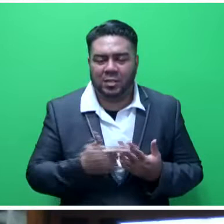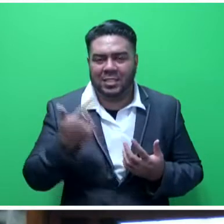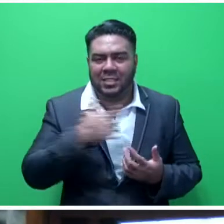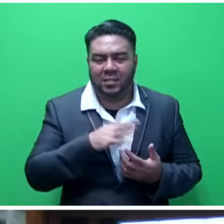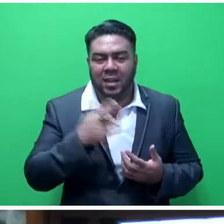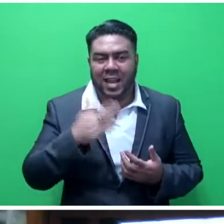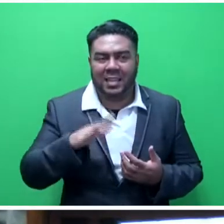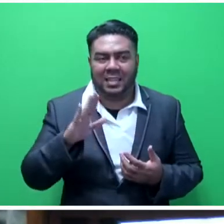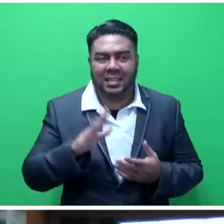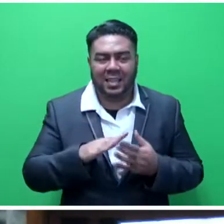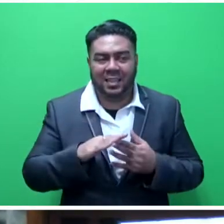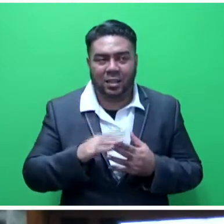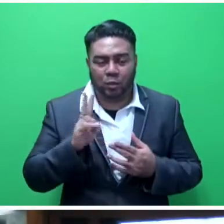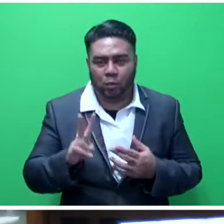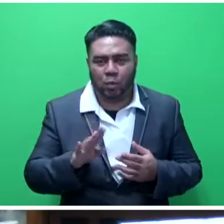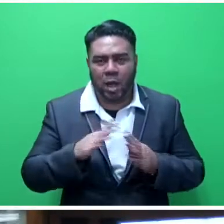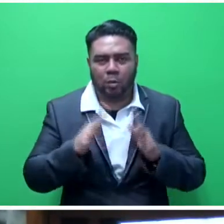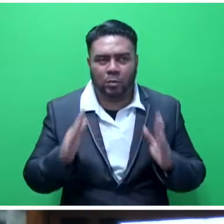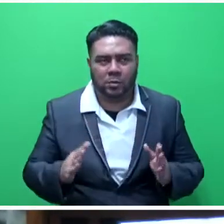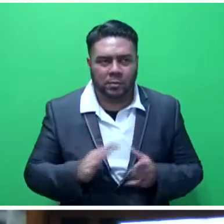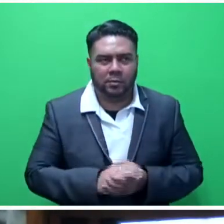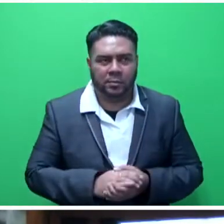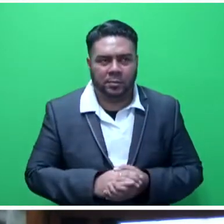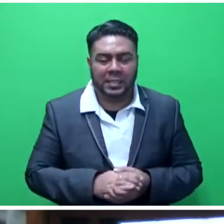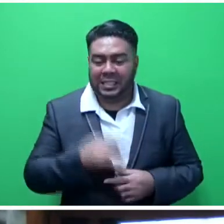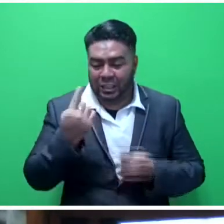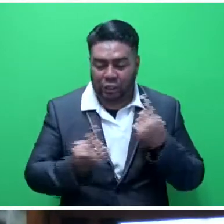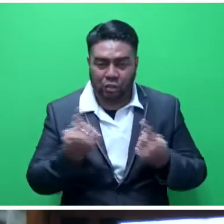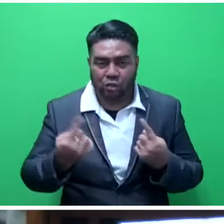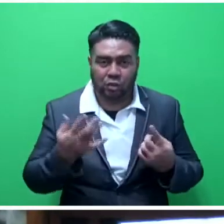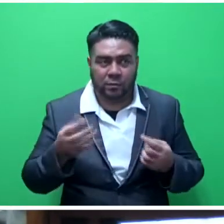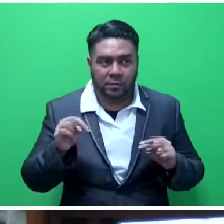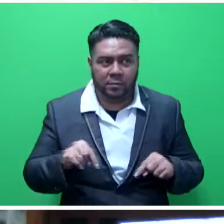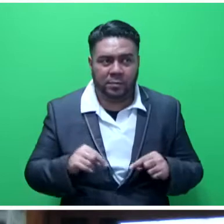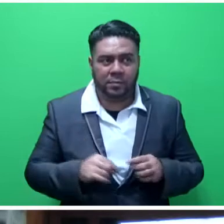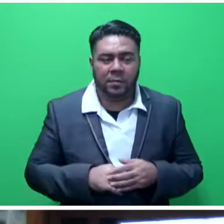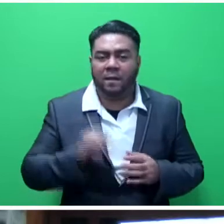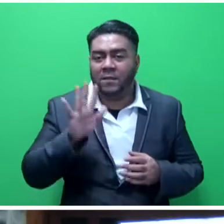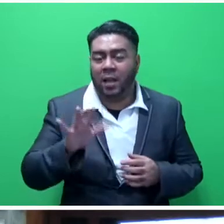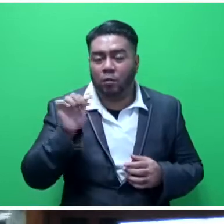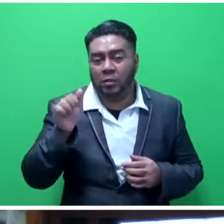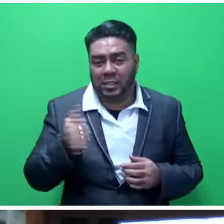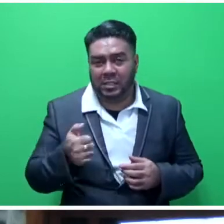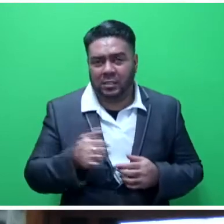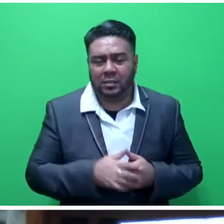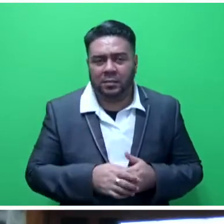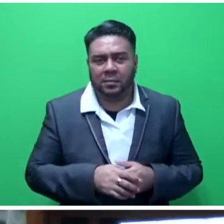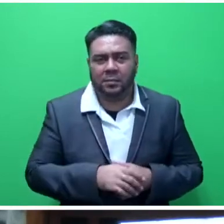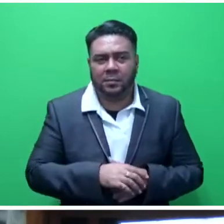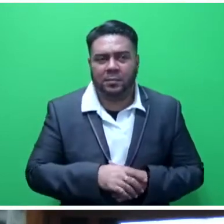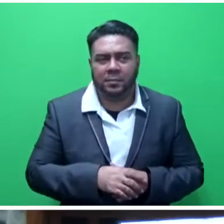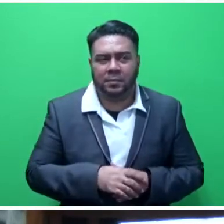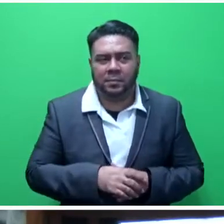218,792 households, Mr. Speaker, and each of these packages consist of 5 or 6 crop seeds, Mr.